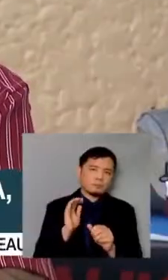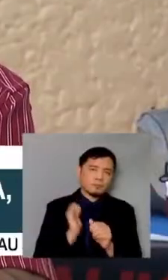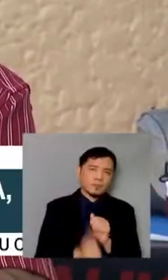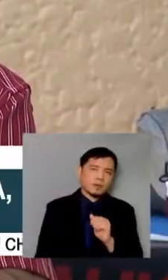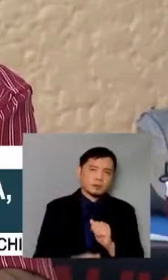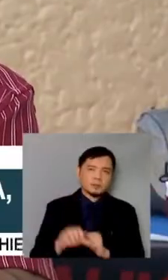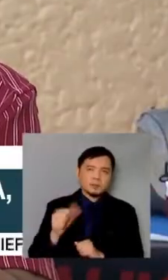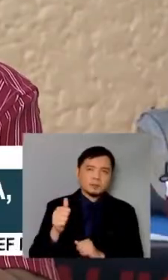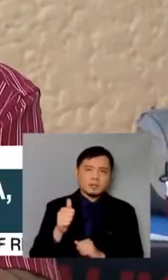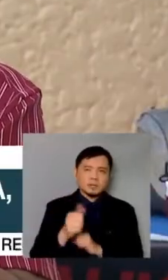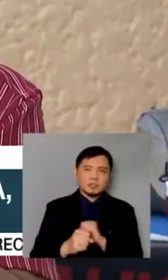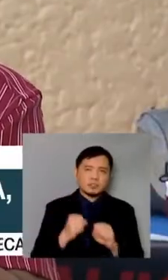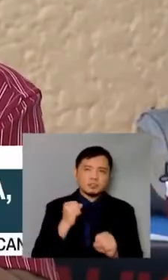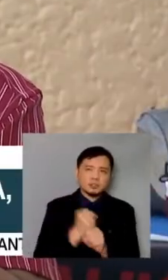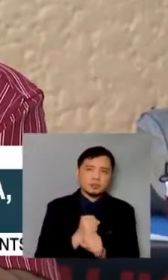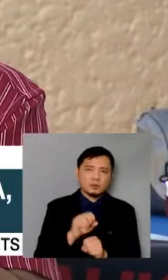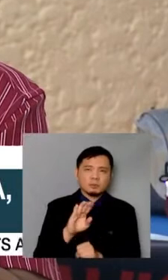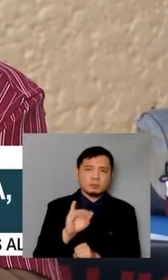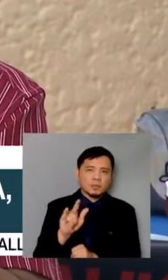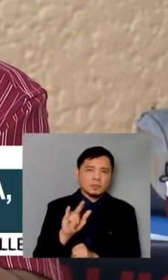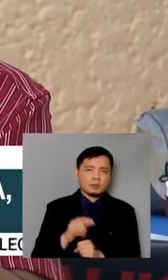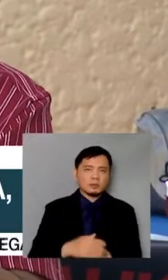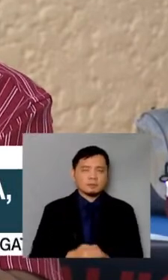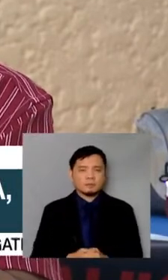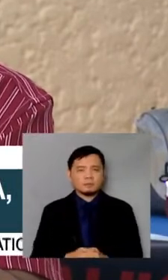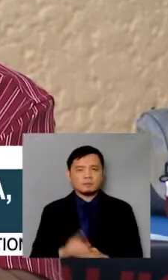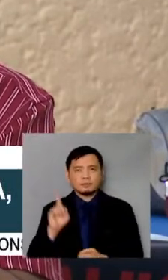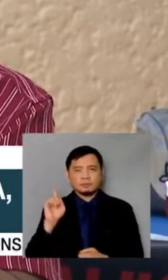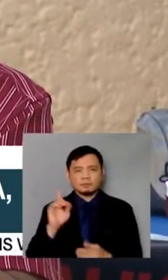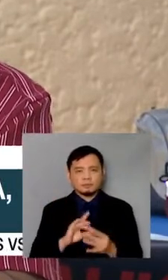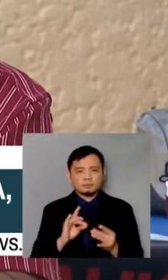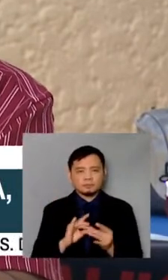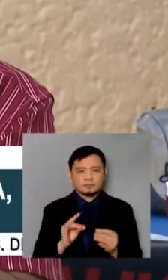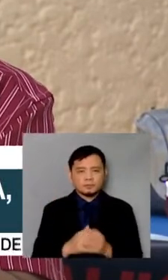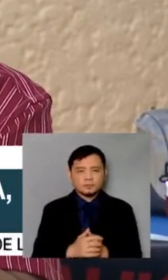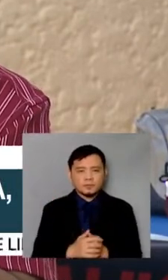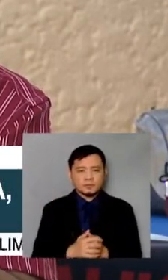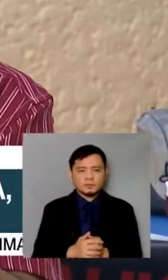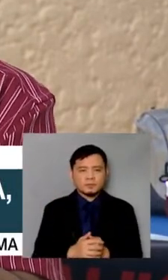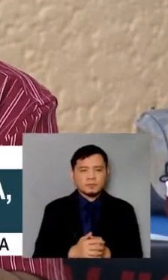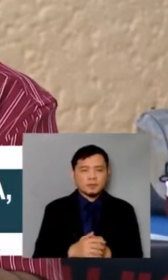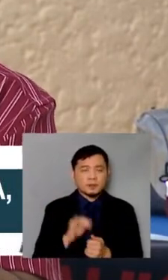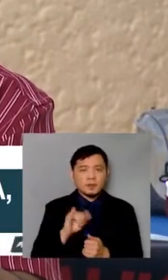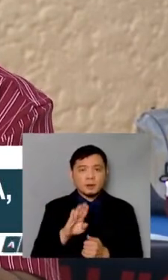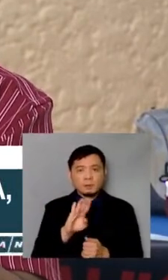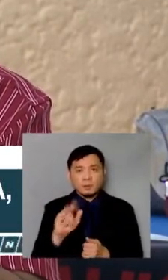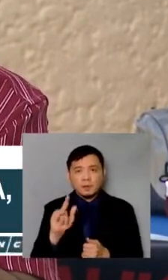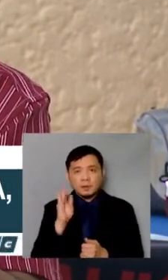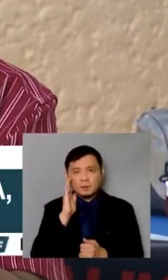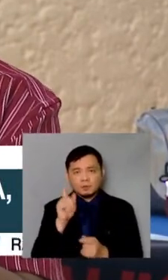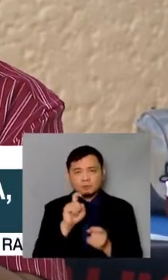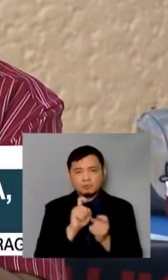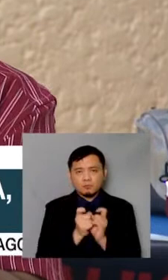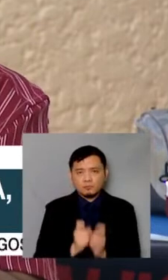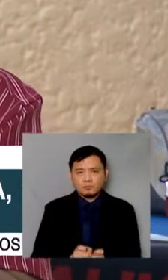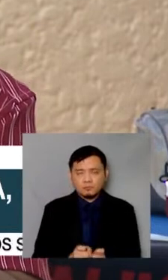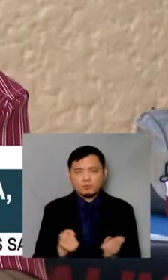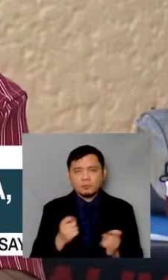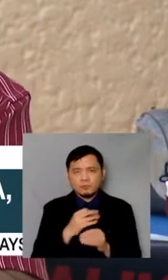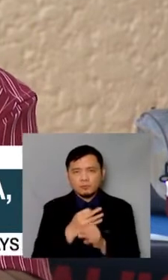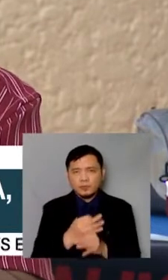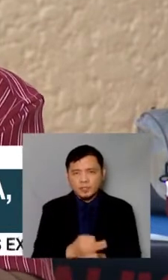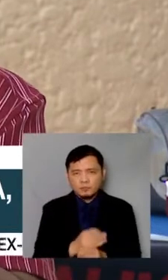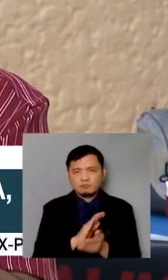Security of tenure bill that we hope to amend and rewrite at ayusin para mapasa